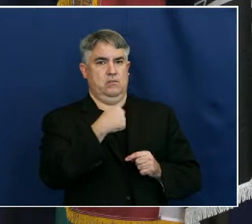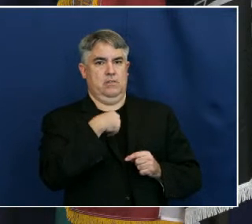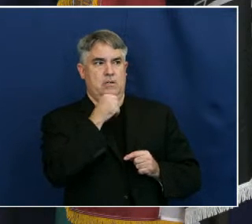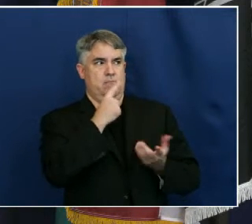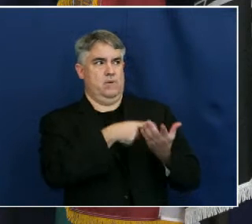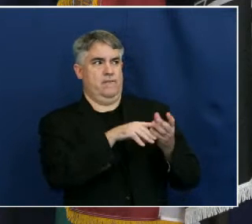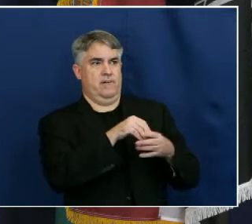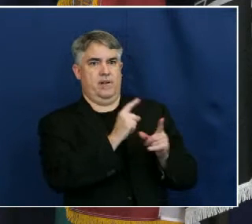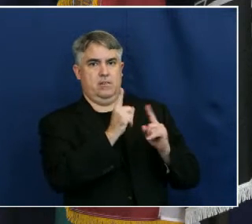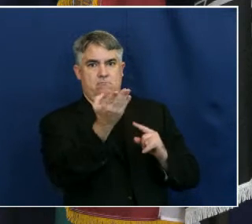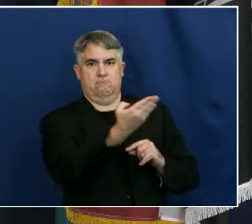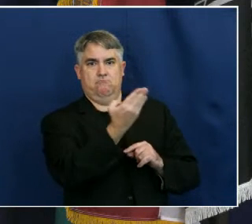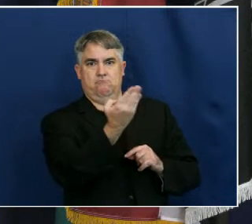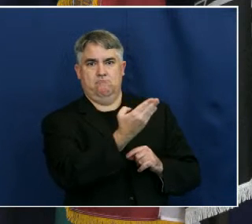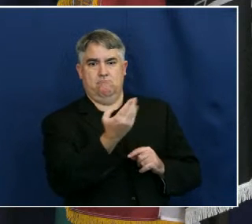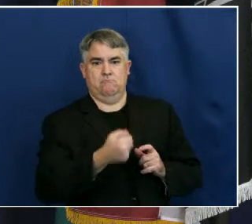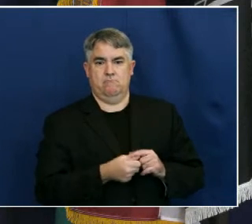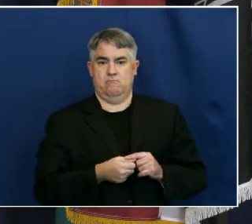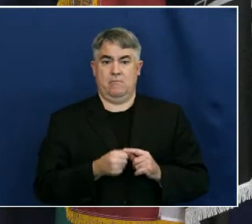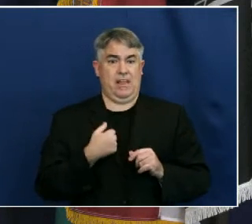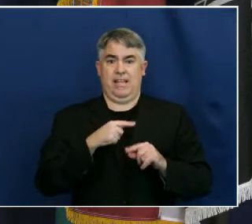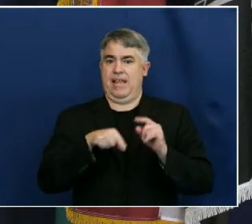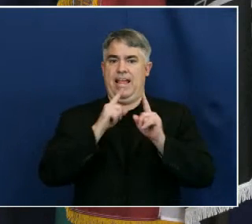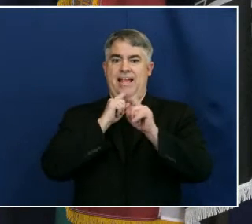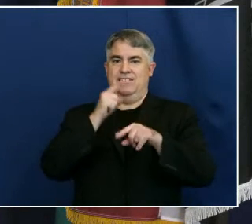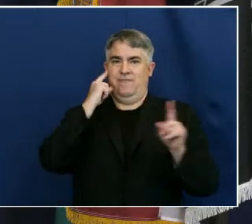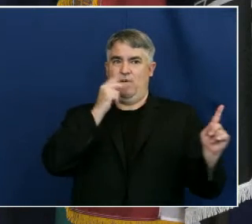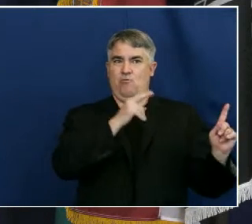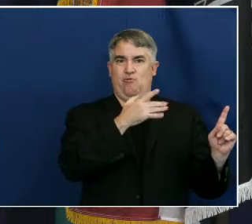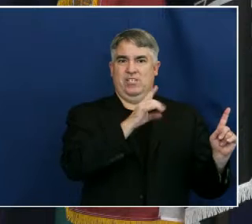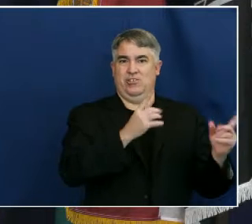can't speculate on what he told you.